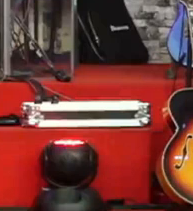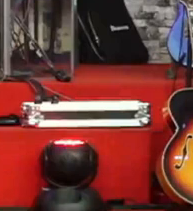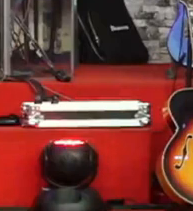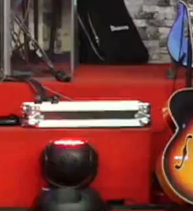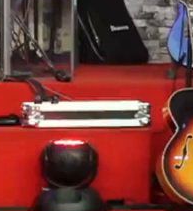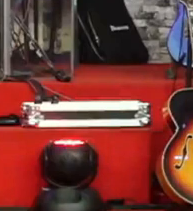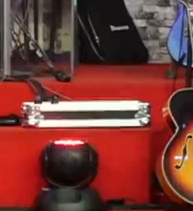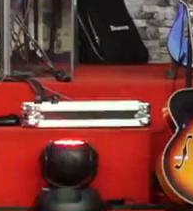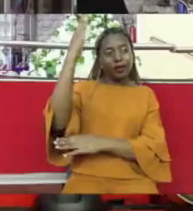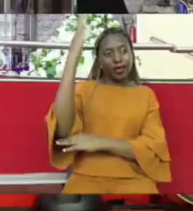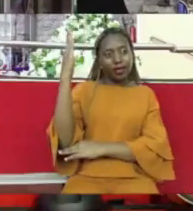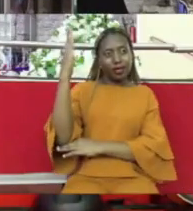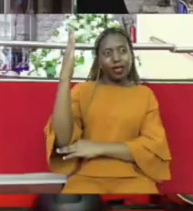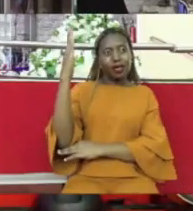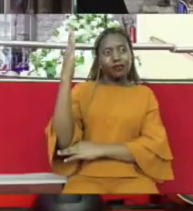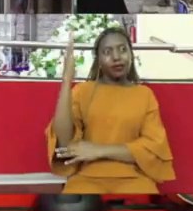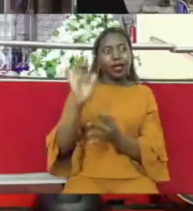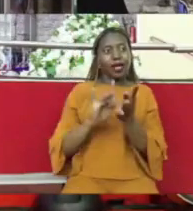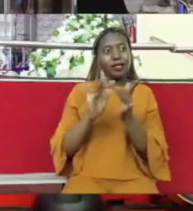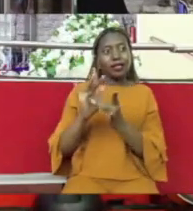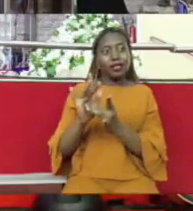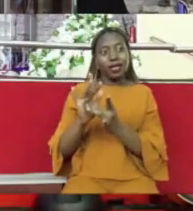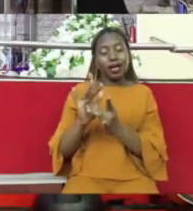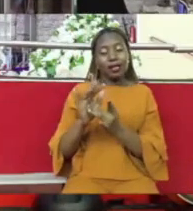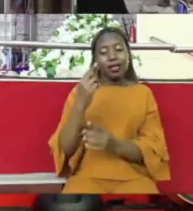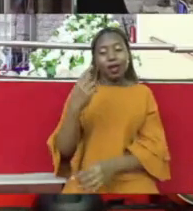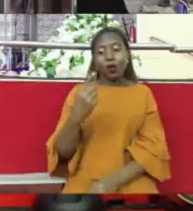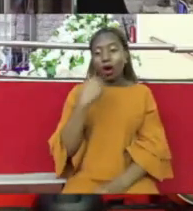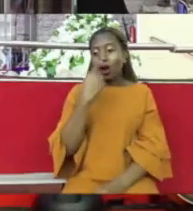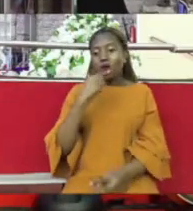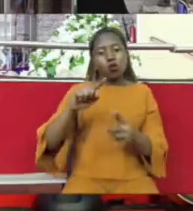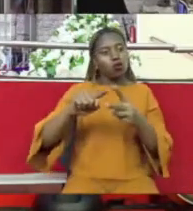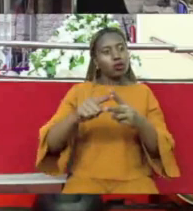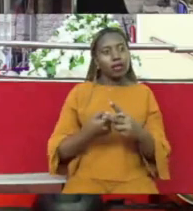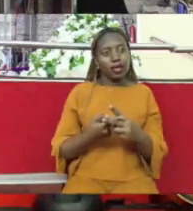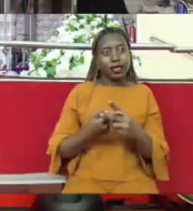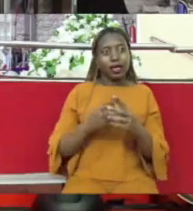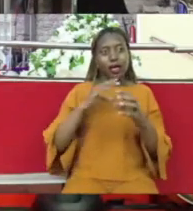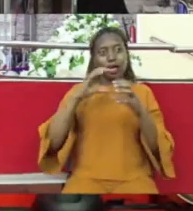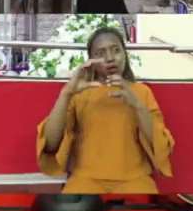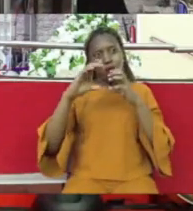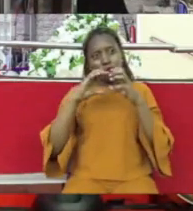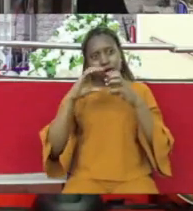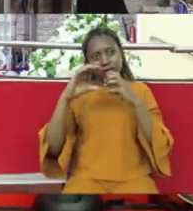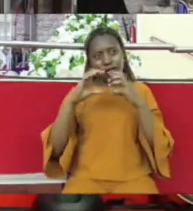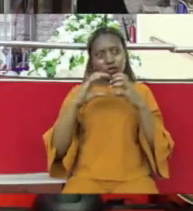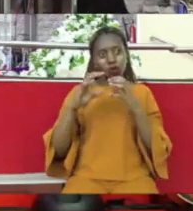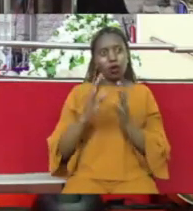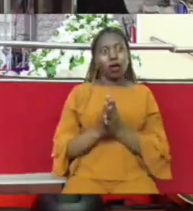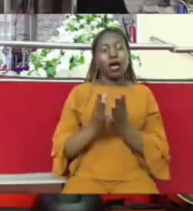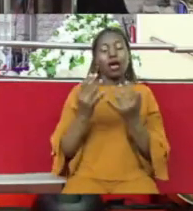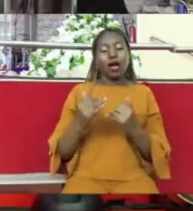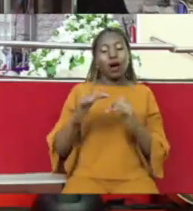alifika saa 6 mchana, Jesus is the one who initiated the conversation. Yesu ndiye alianzisha mazungumzo. And thus giving her a voice.